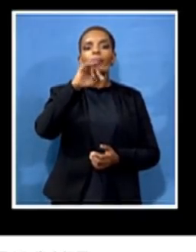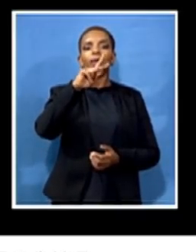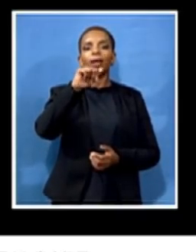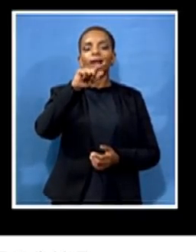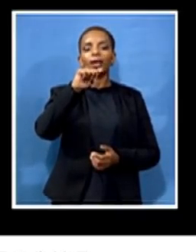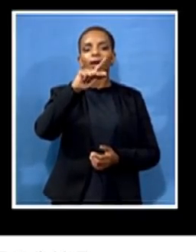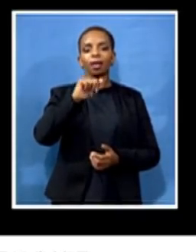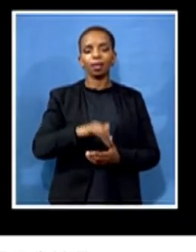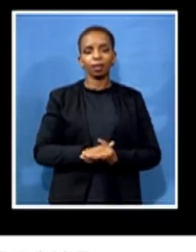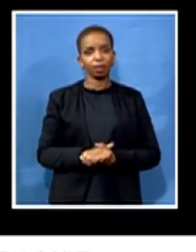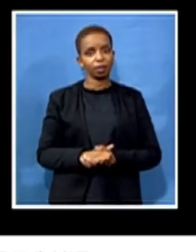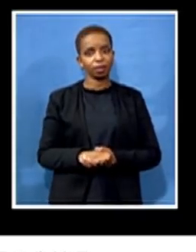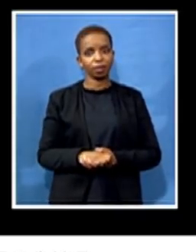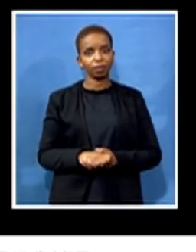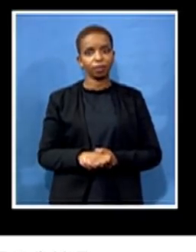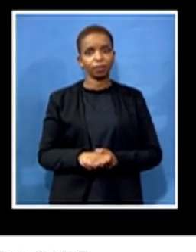Honorable Mikalakis.